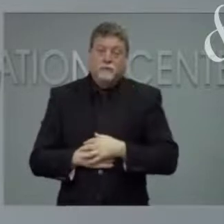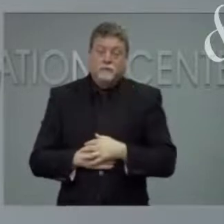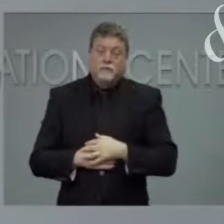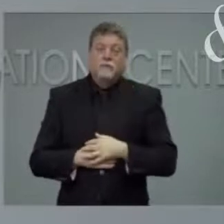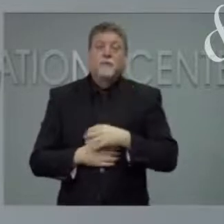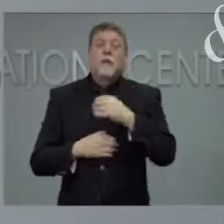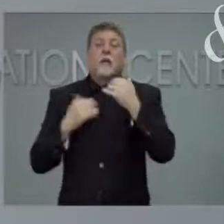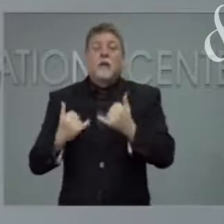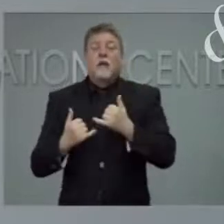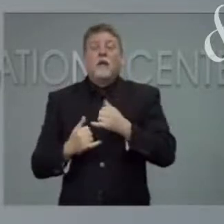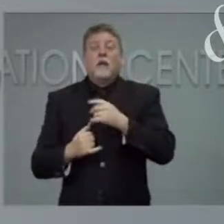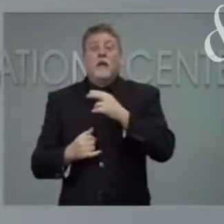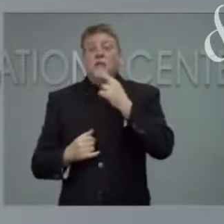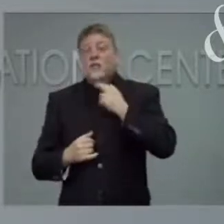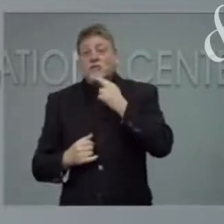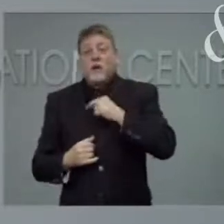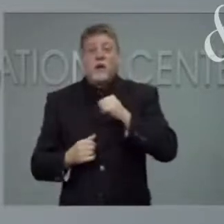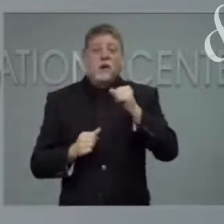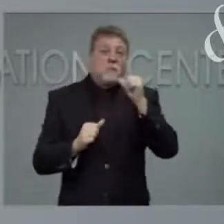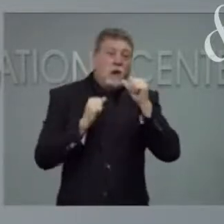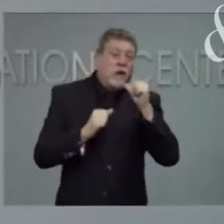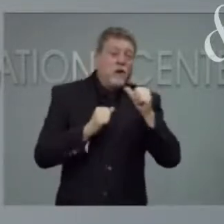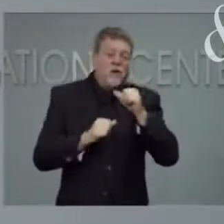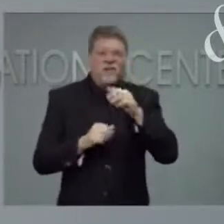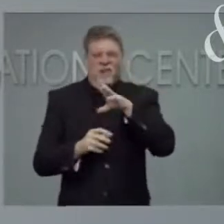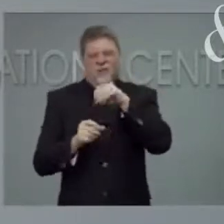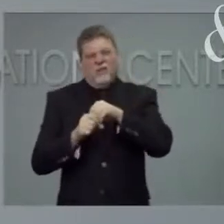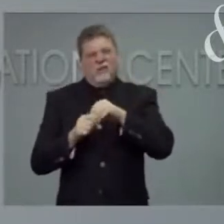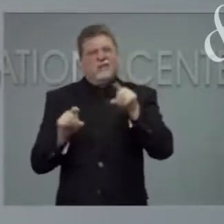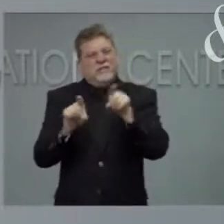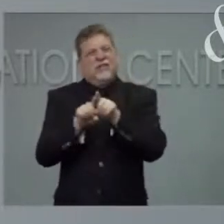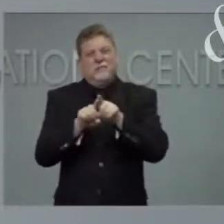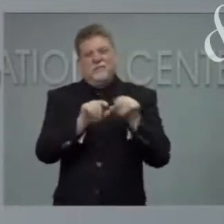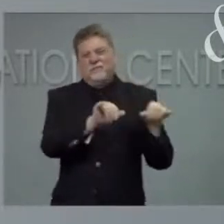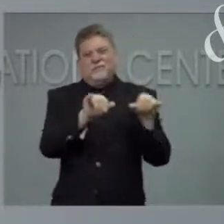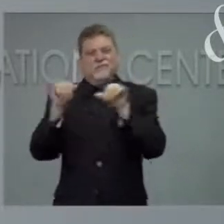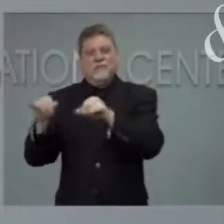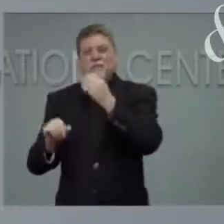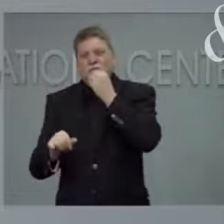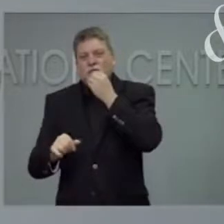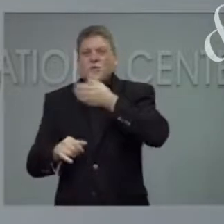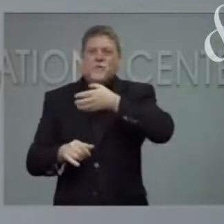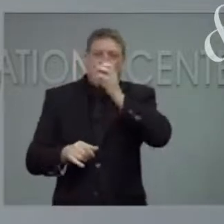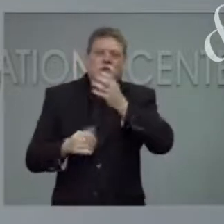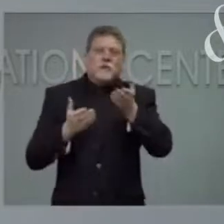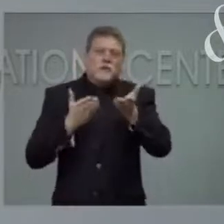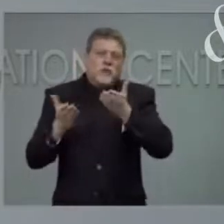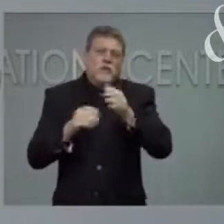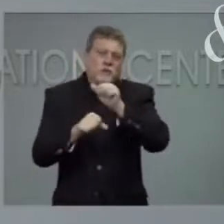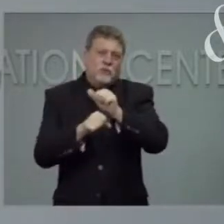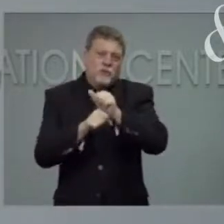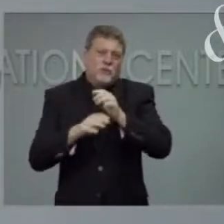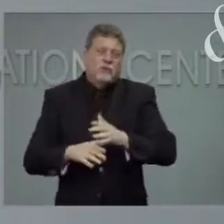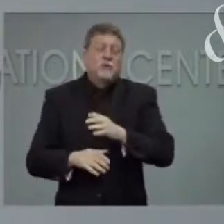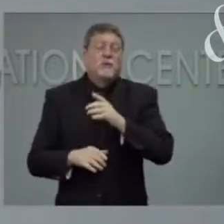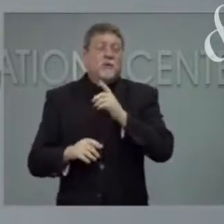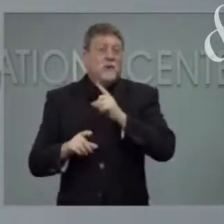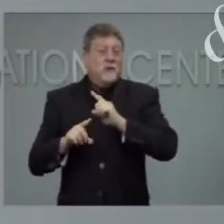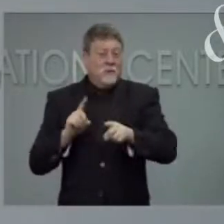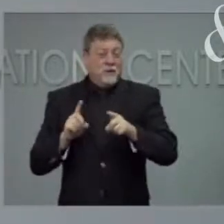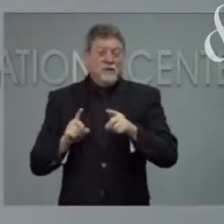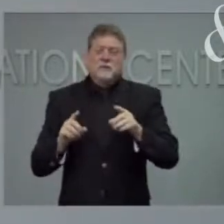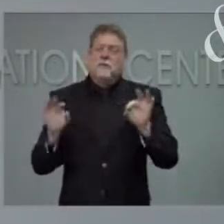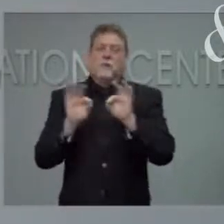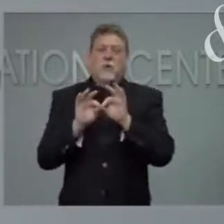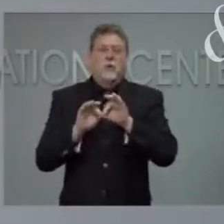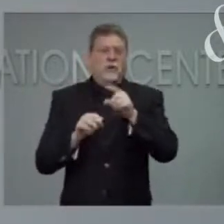as restaurant, bar, they all are included in that same category of food and beverage service workers. But again, wanting to make